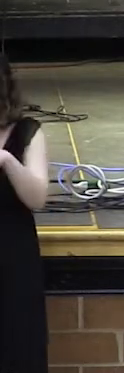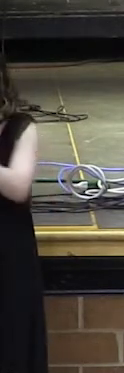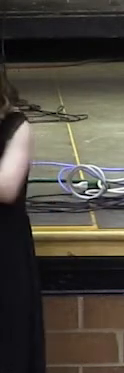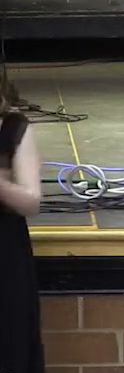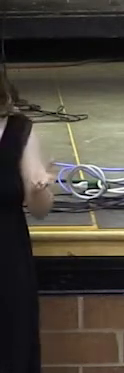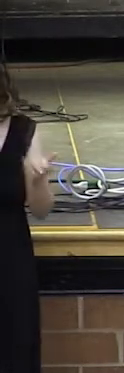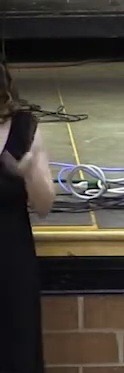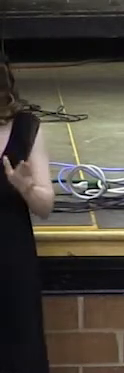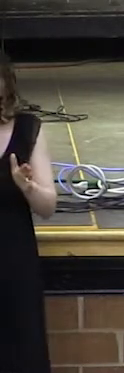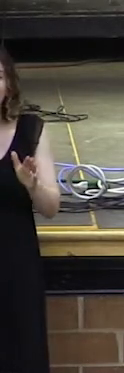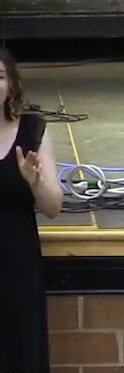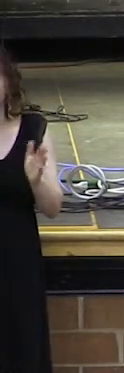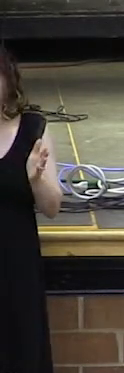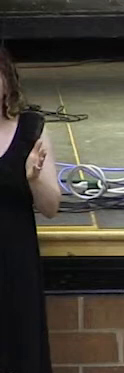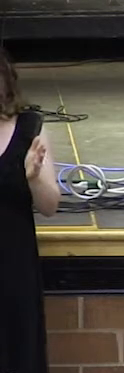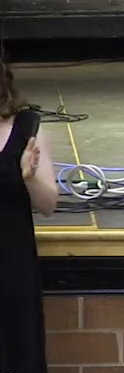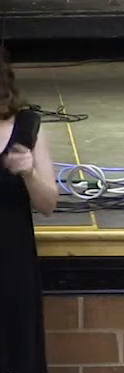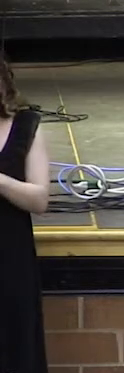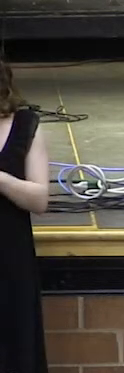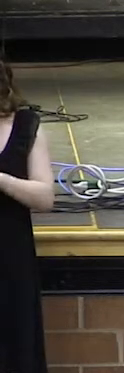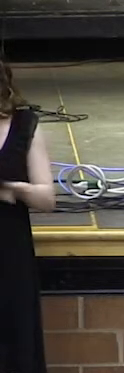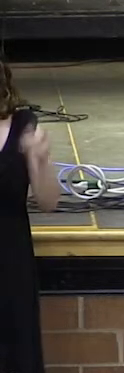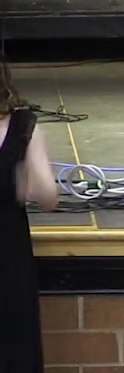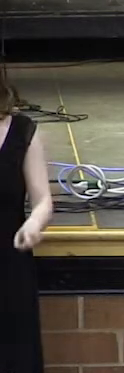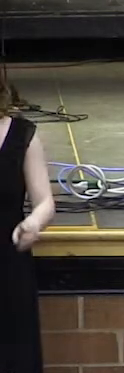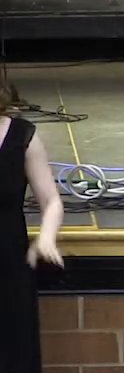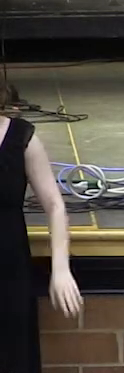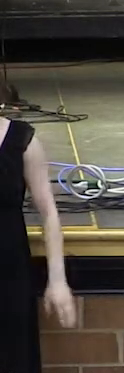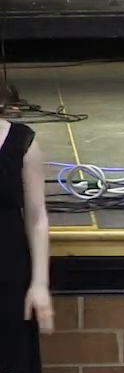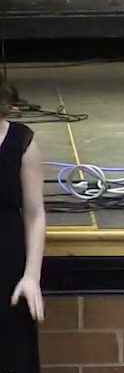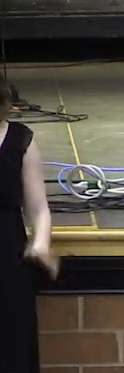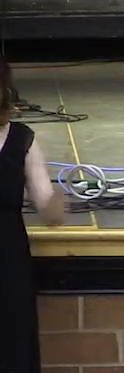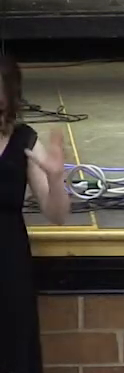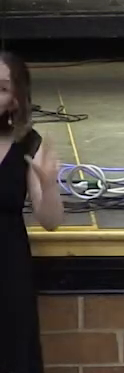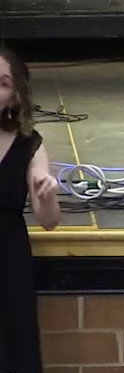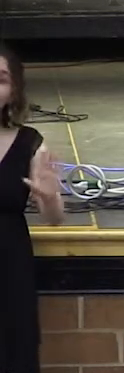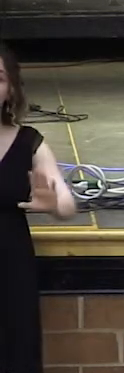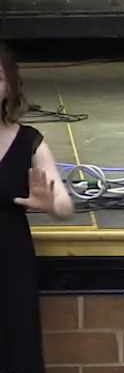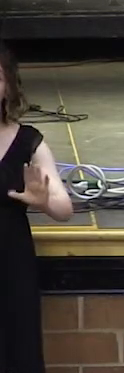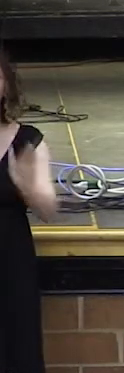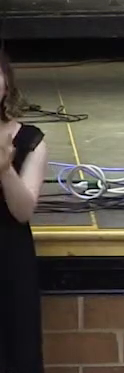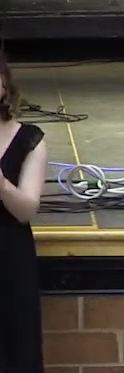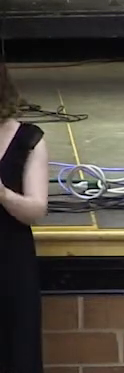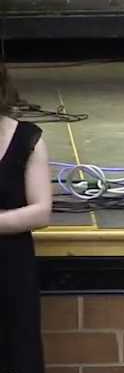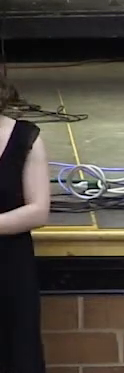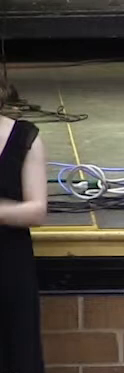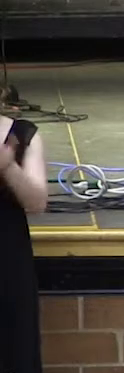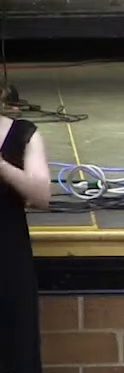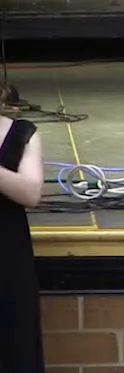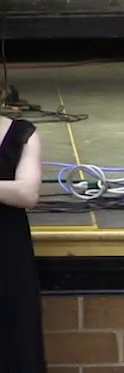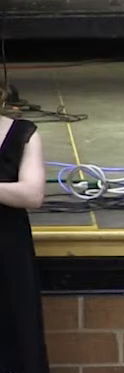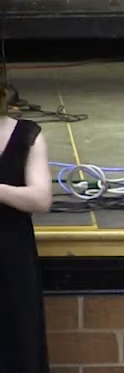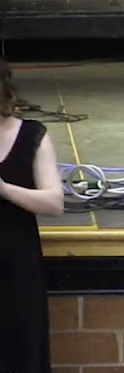so would it be okay if I read part of my devotion this week thank you Harry thank you very much Romans chapter 13:11 it